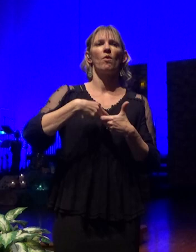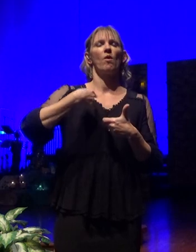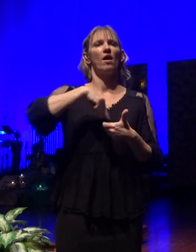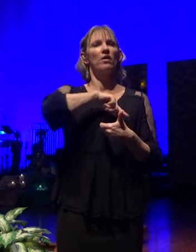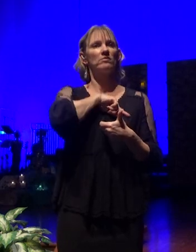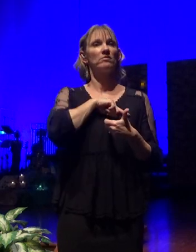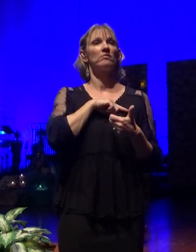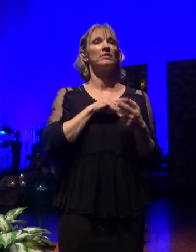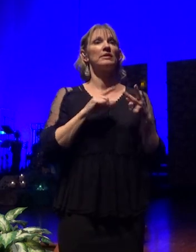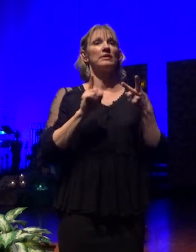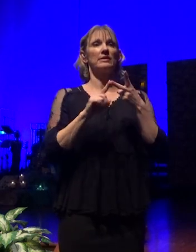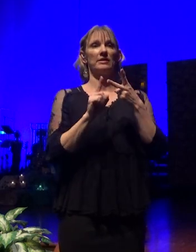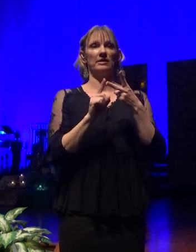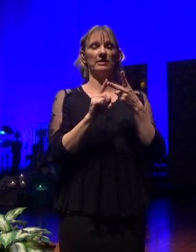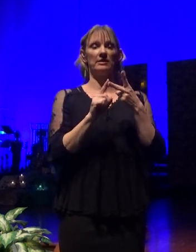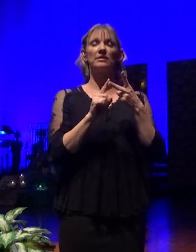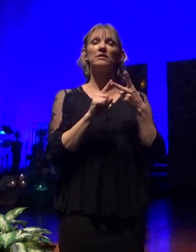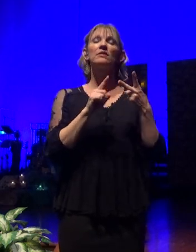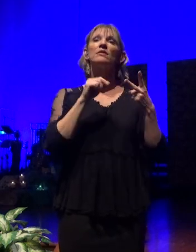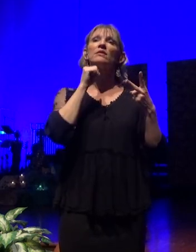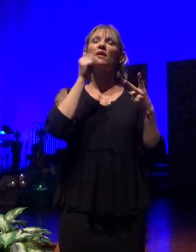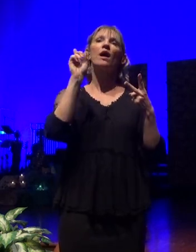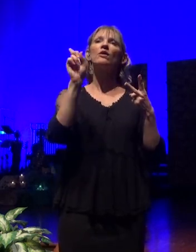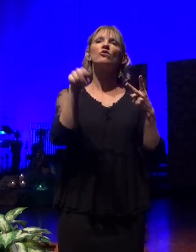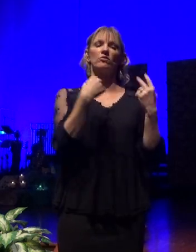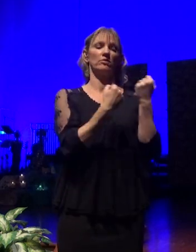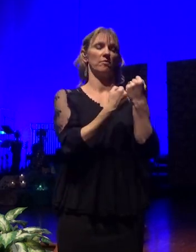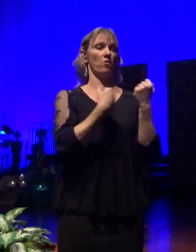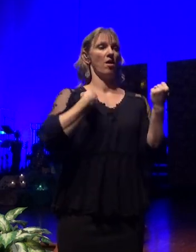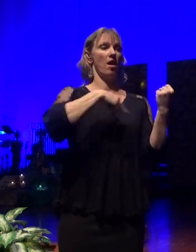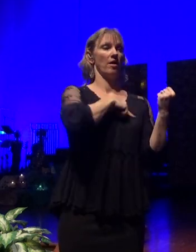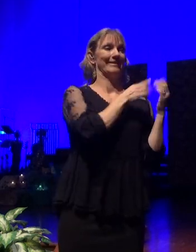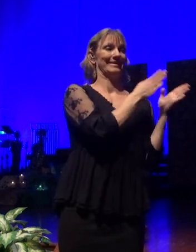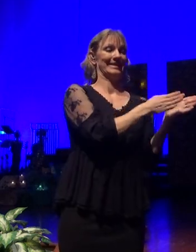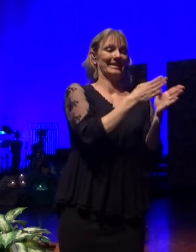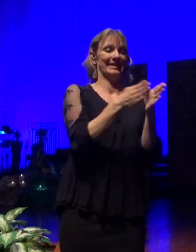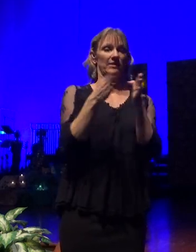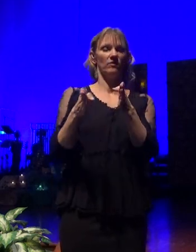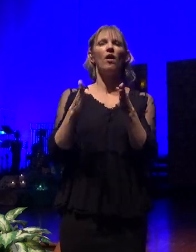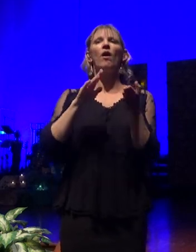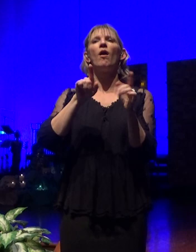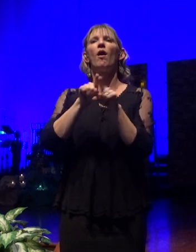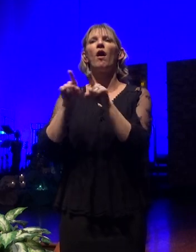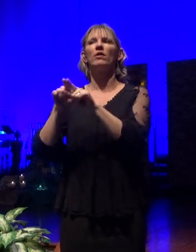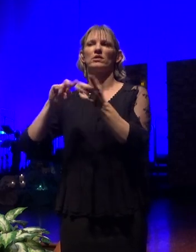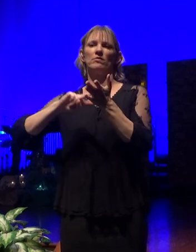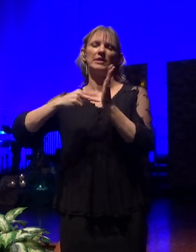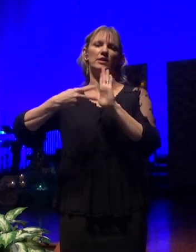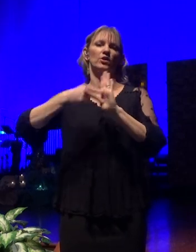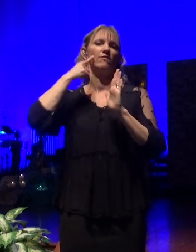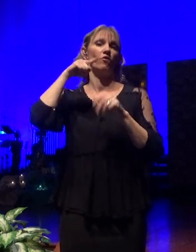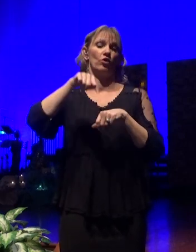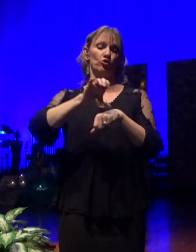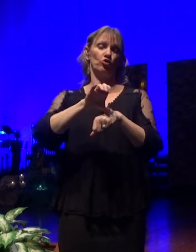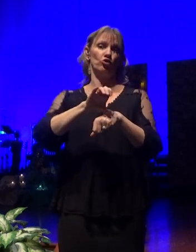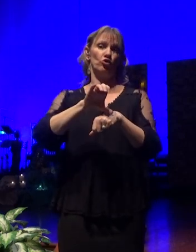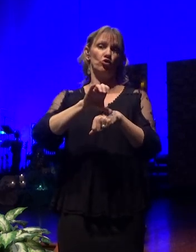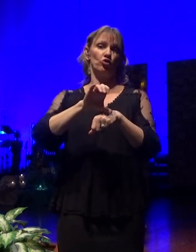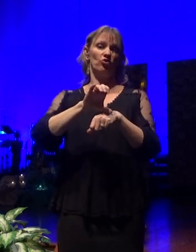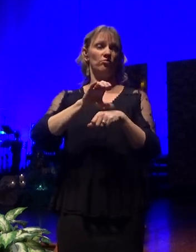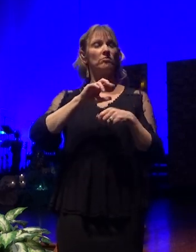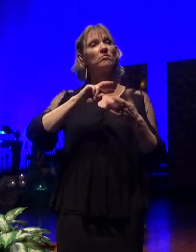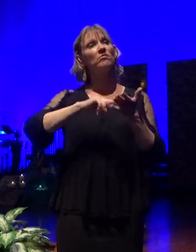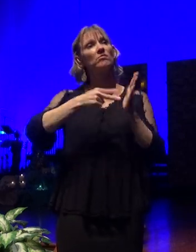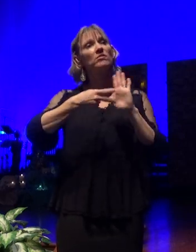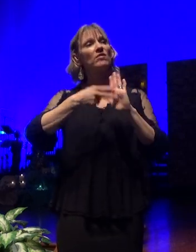the second part is, not only does it support us individually, we set an intention for our church. We set an intention